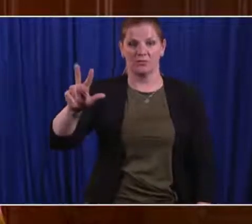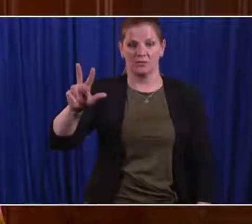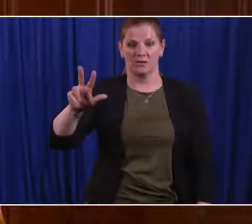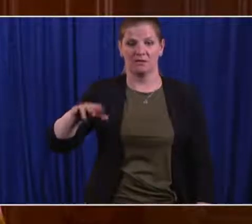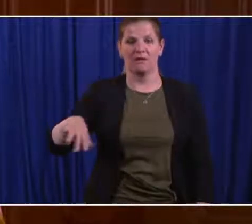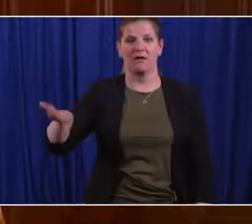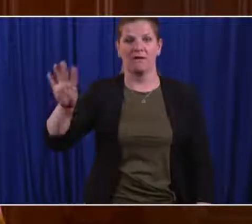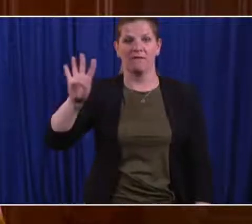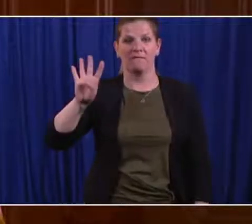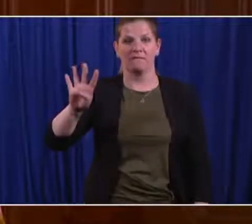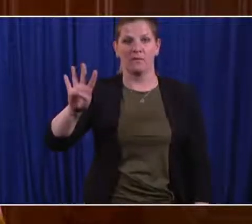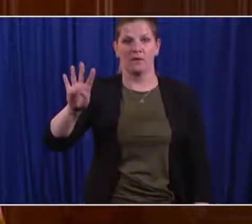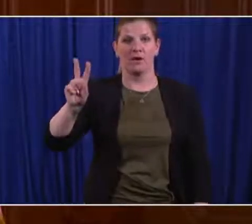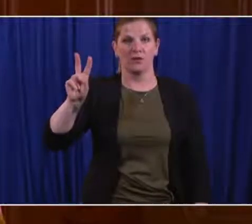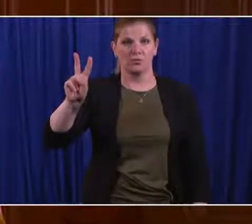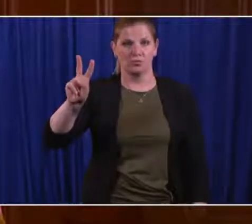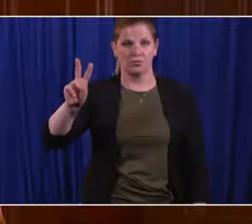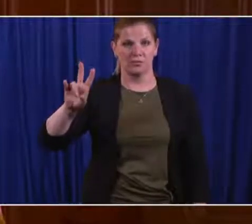1-833-427-5634.